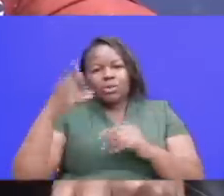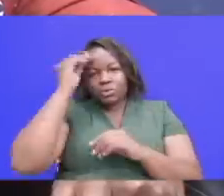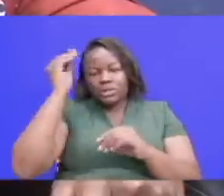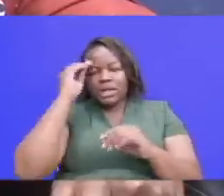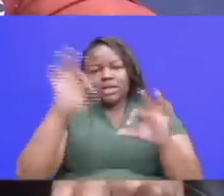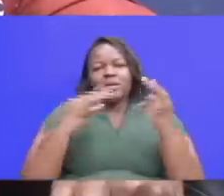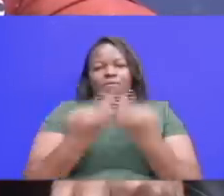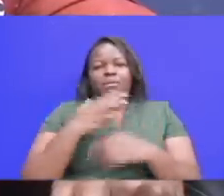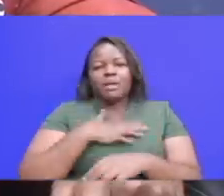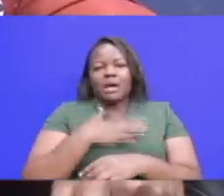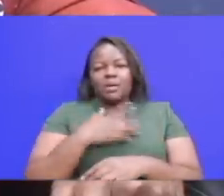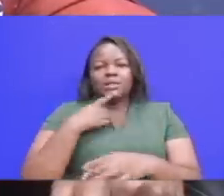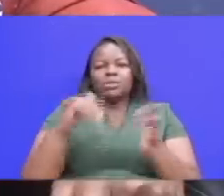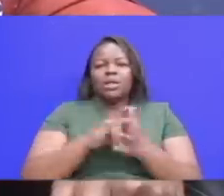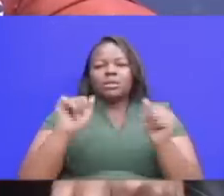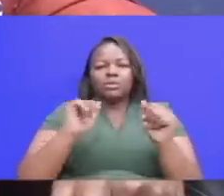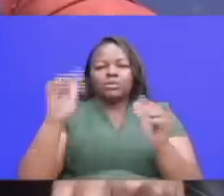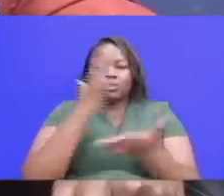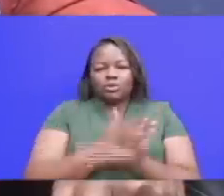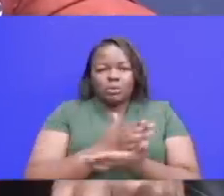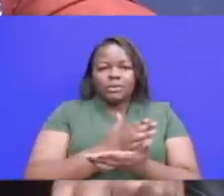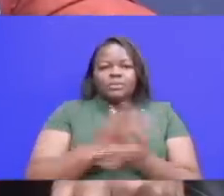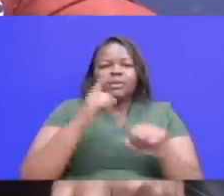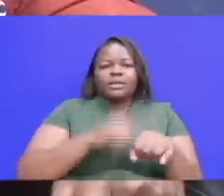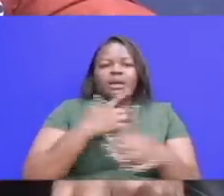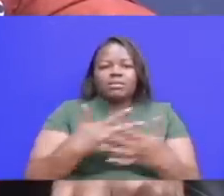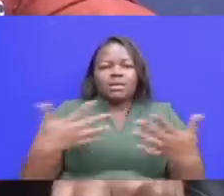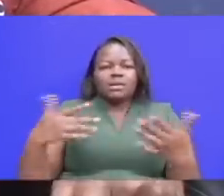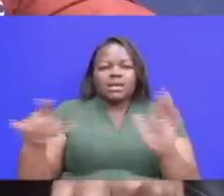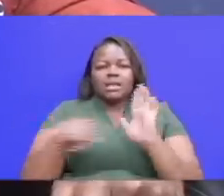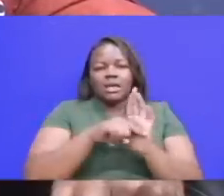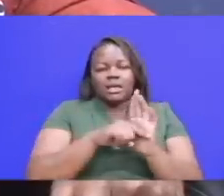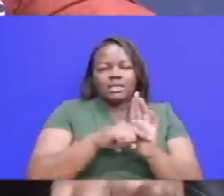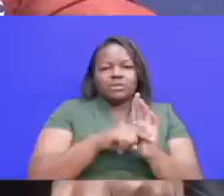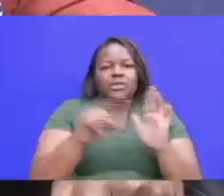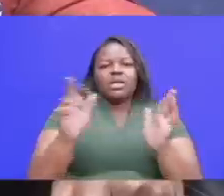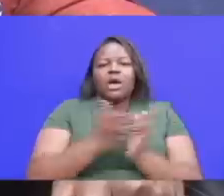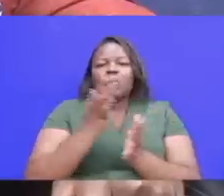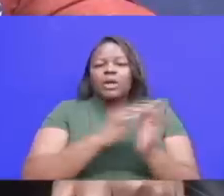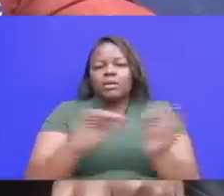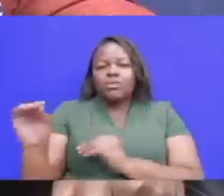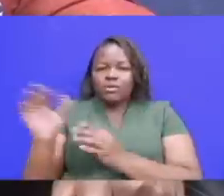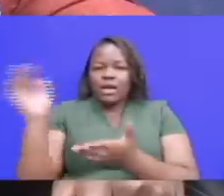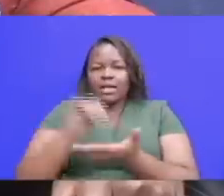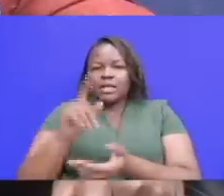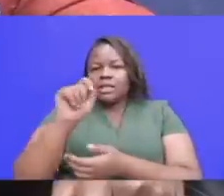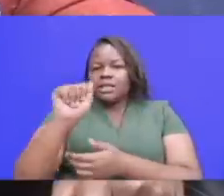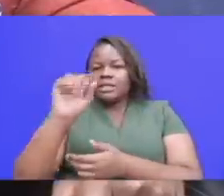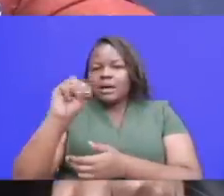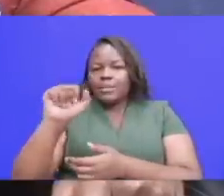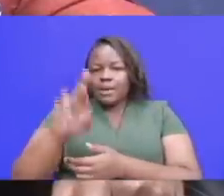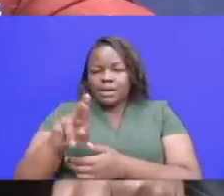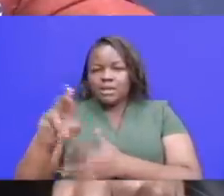and patterns so that we can be able to stop, especially when things are in the negative. Amen. Quickly moving to Tamar, we see that